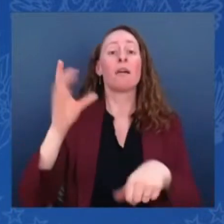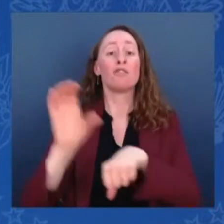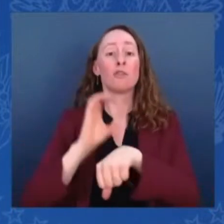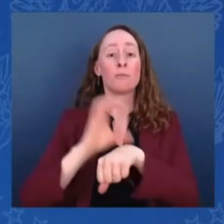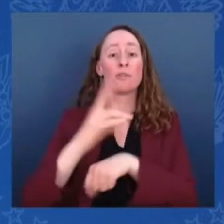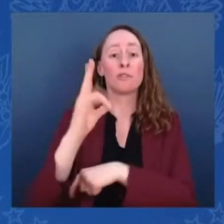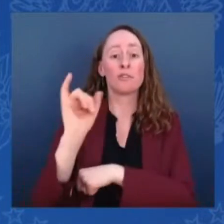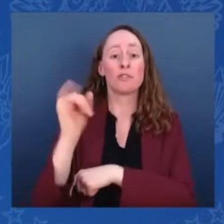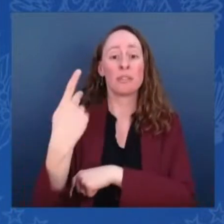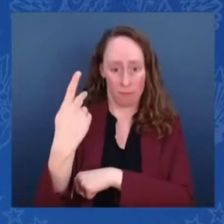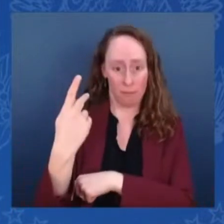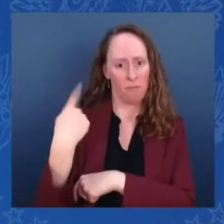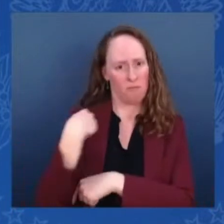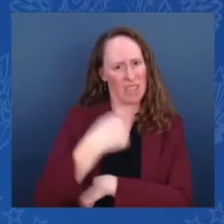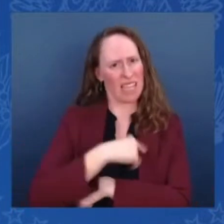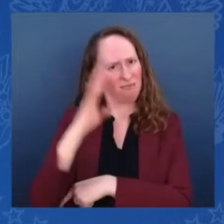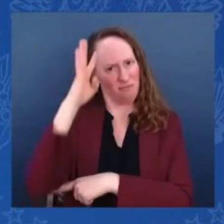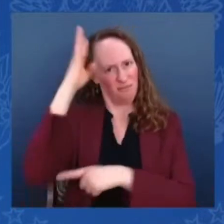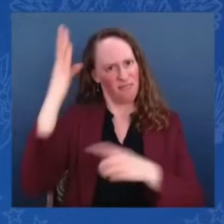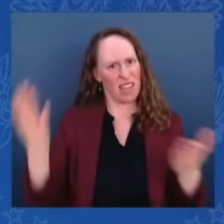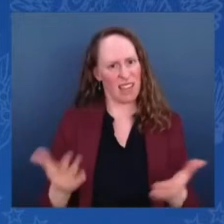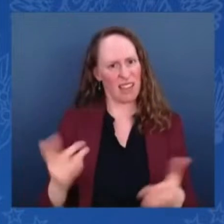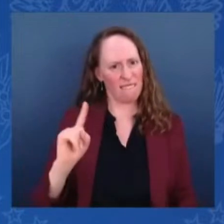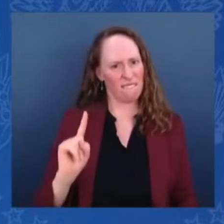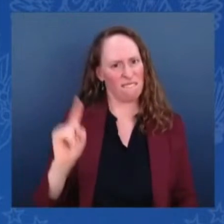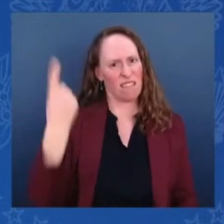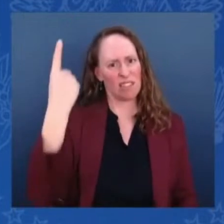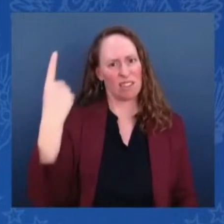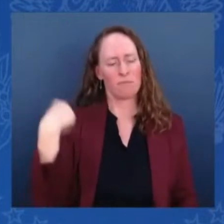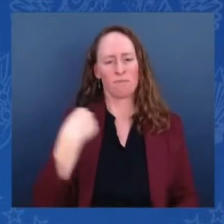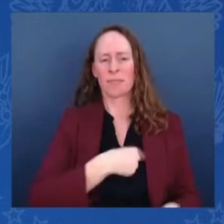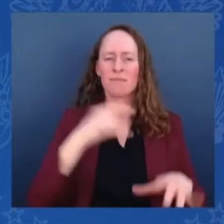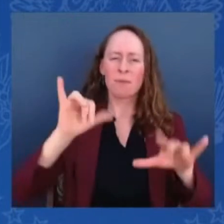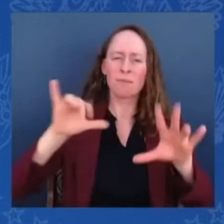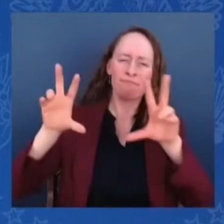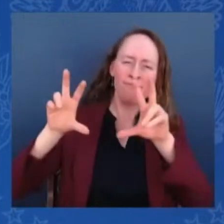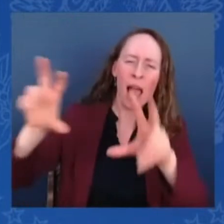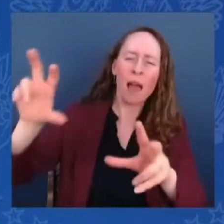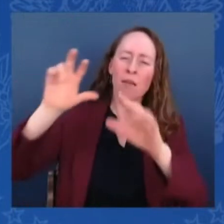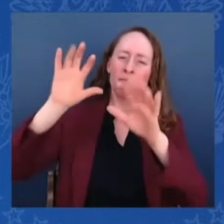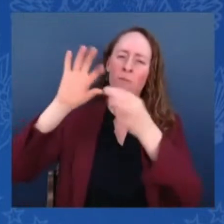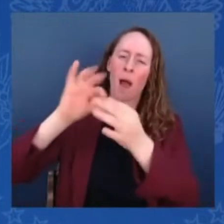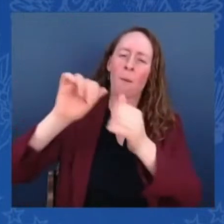made the largest investment in climate and clean energy ever anywhere on Earth